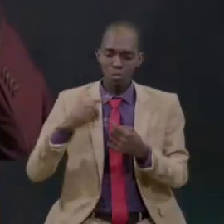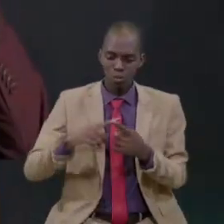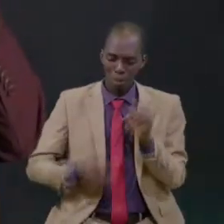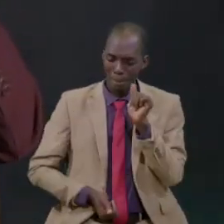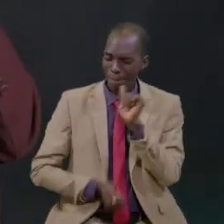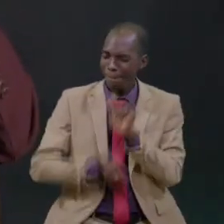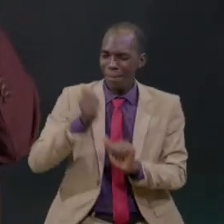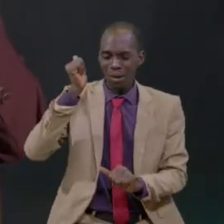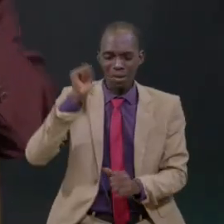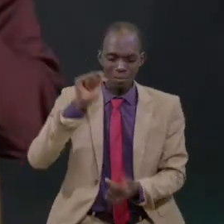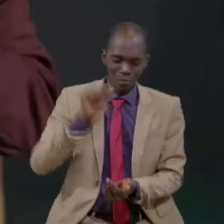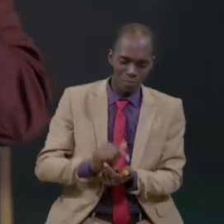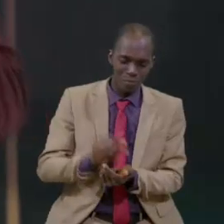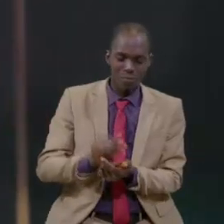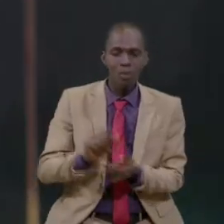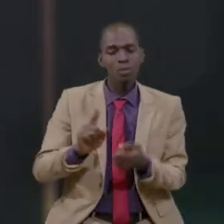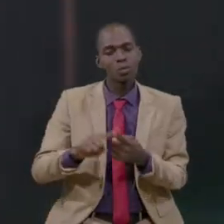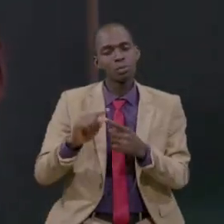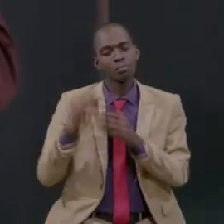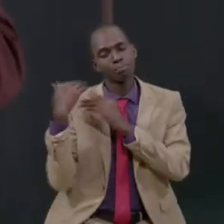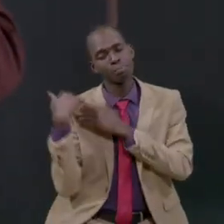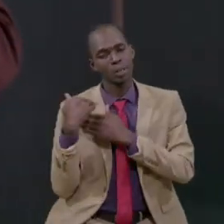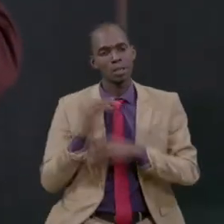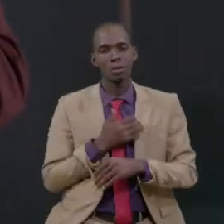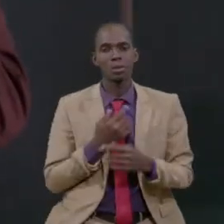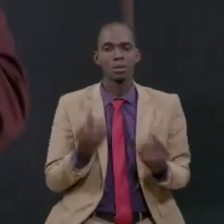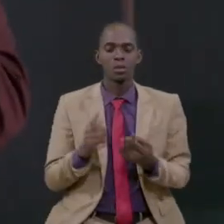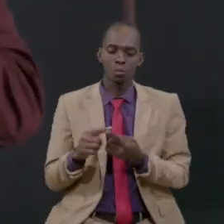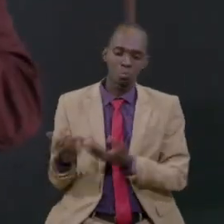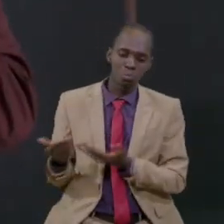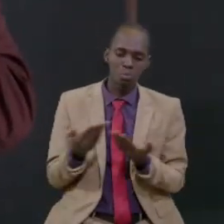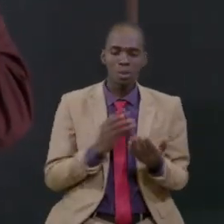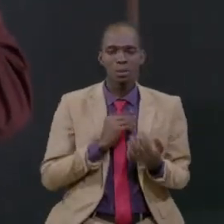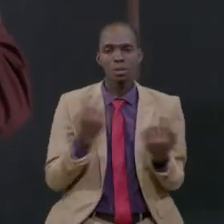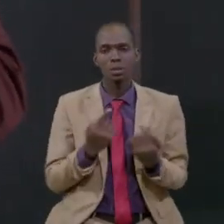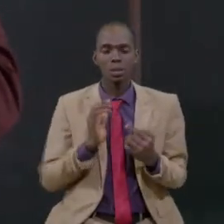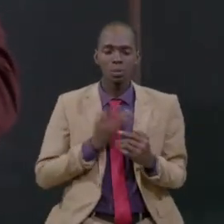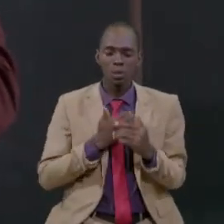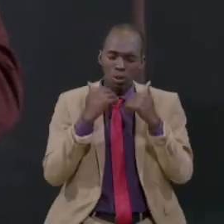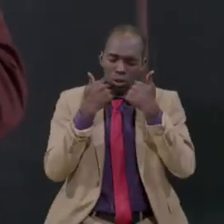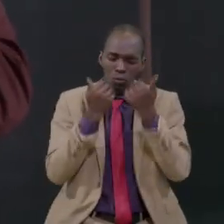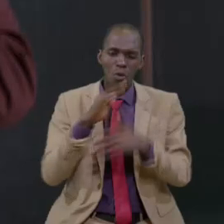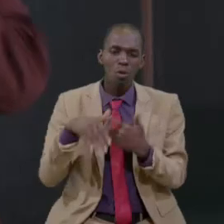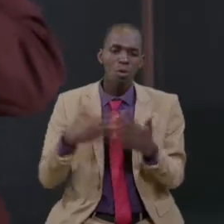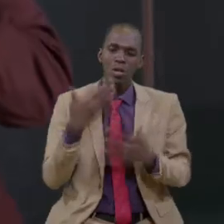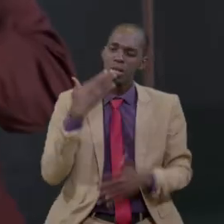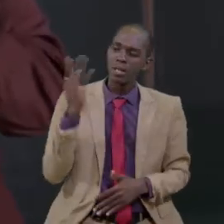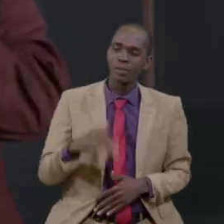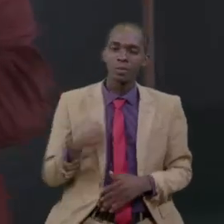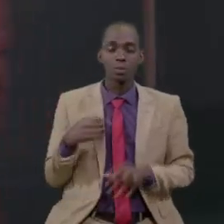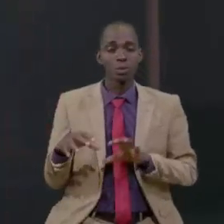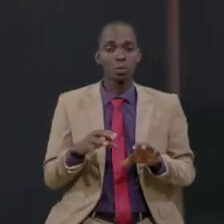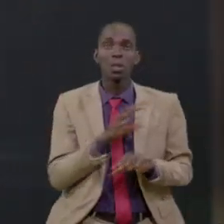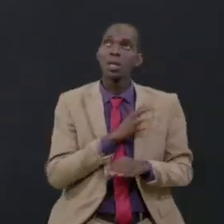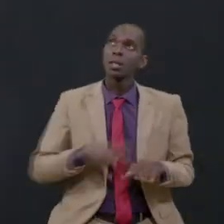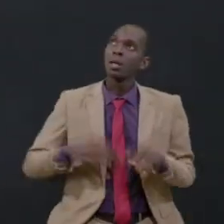all our sin, all our shame, all the evil we have done. He bore everything. Not only